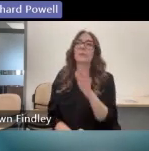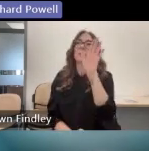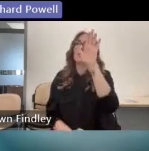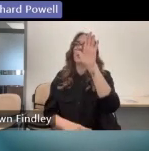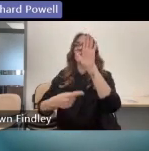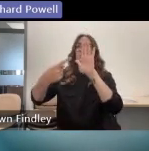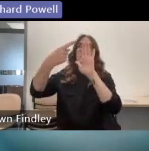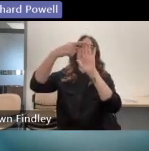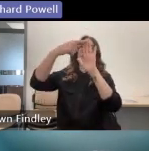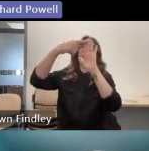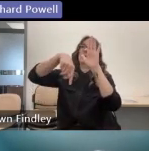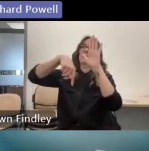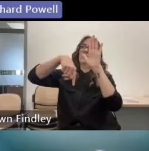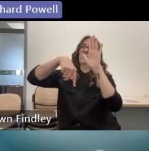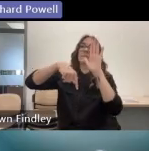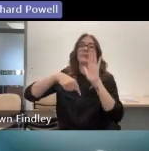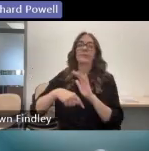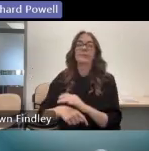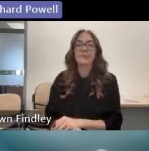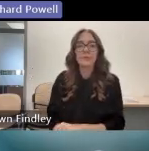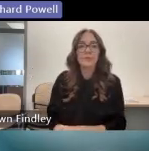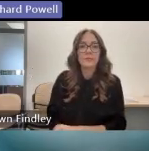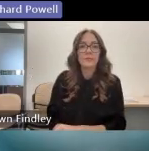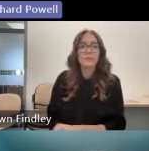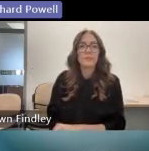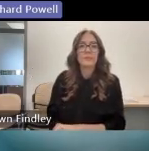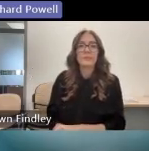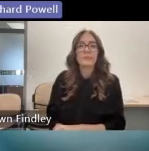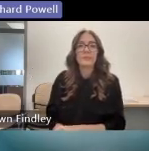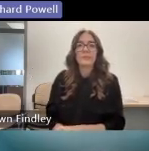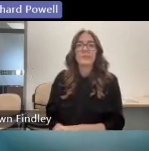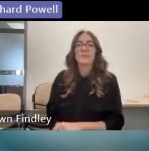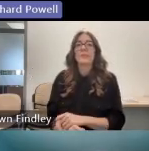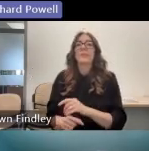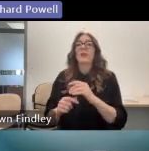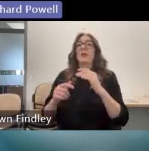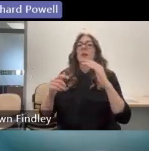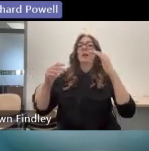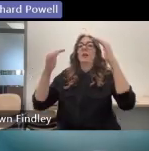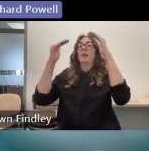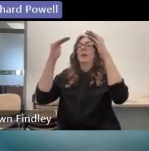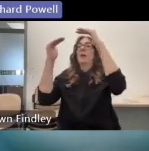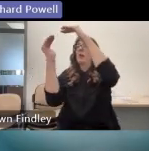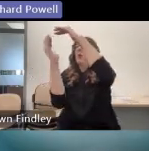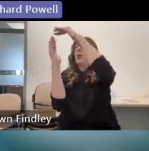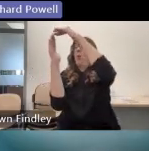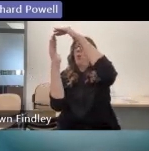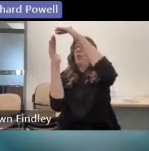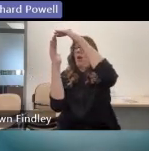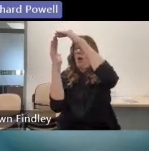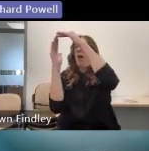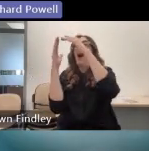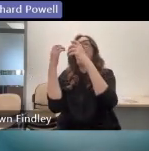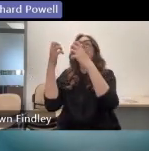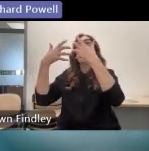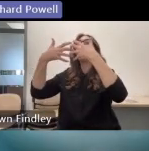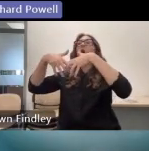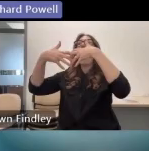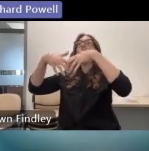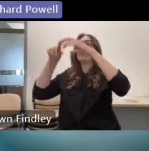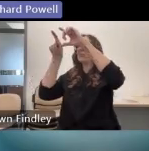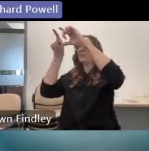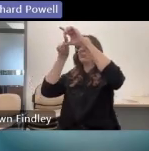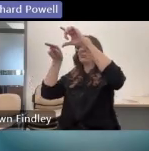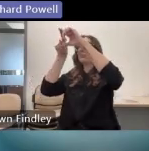top and flick down, on the top right hand corner there is a cog which will take me into the